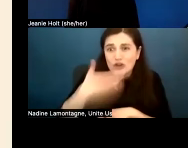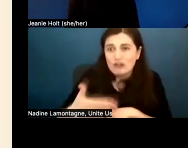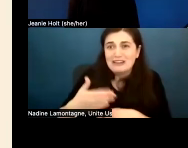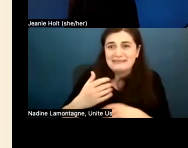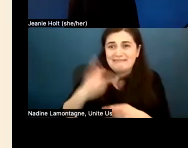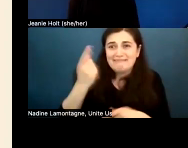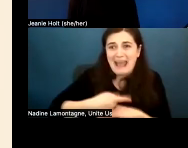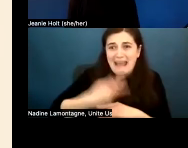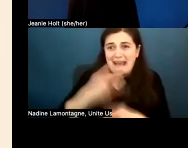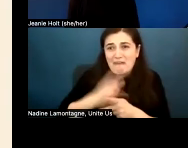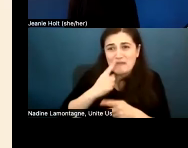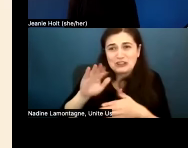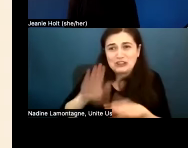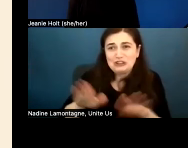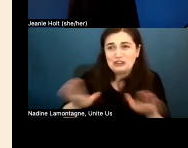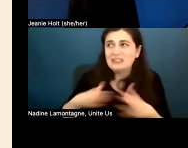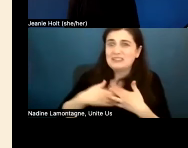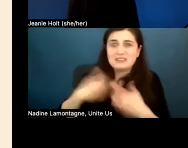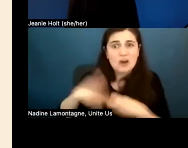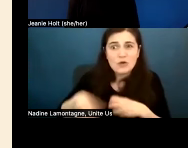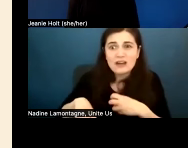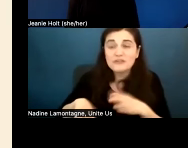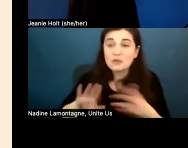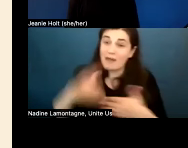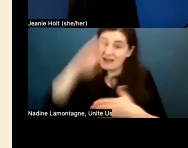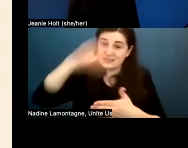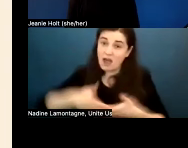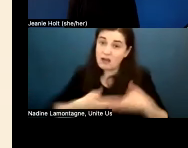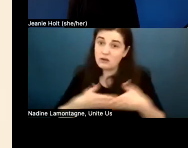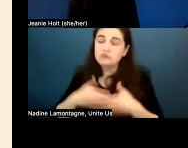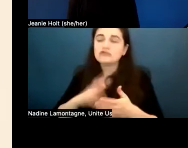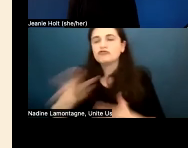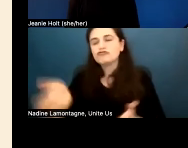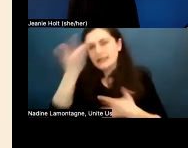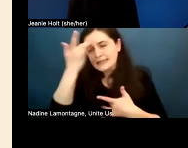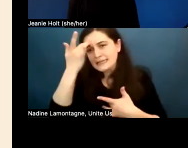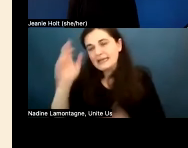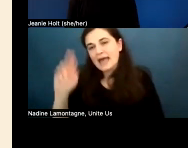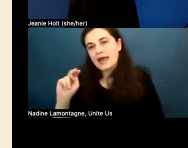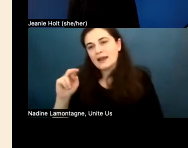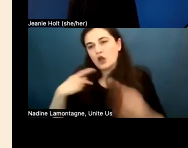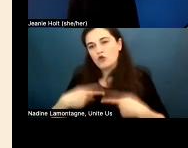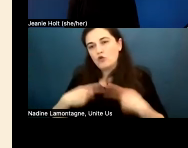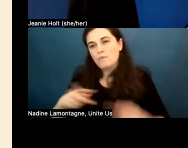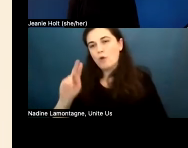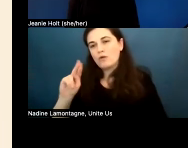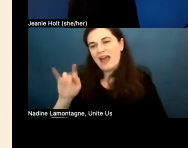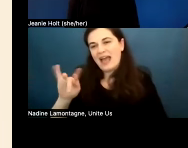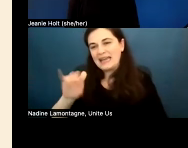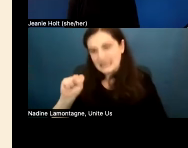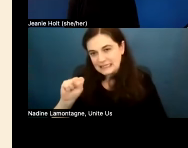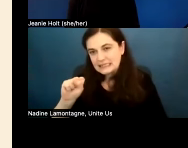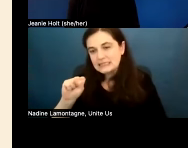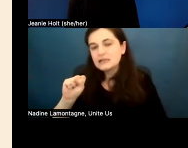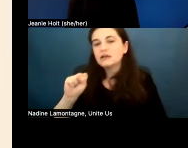place. Thomas was really sick. He got pneumonitis in his lungs. He was tiny. And when I